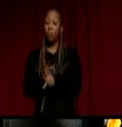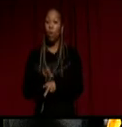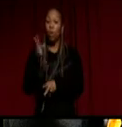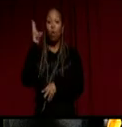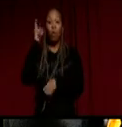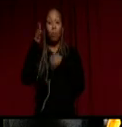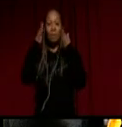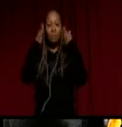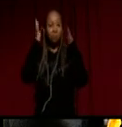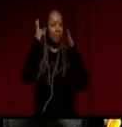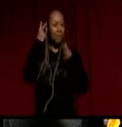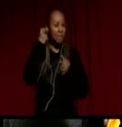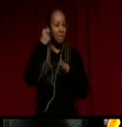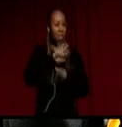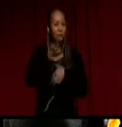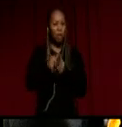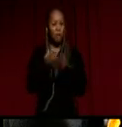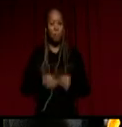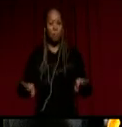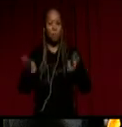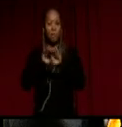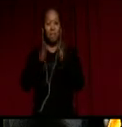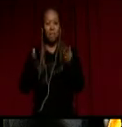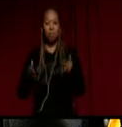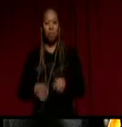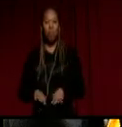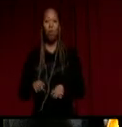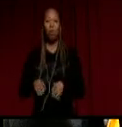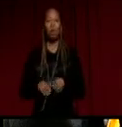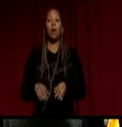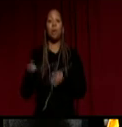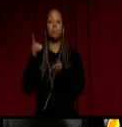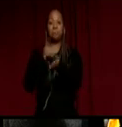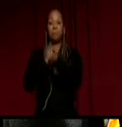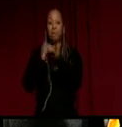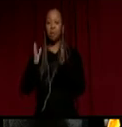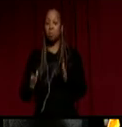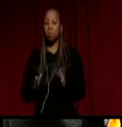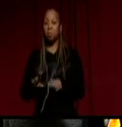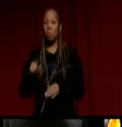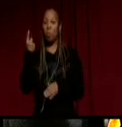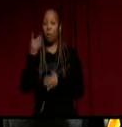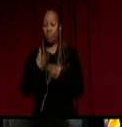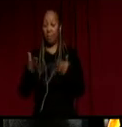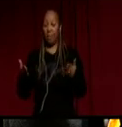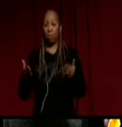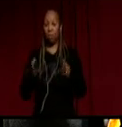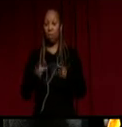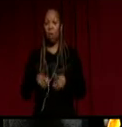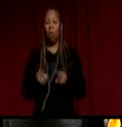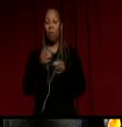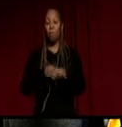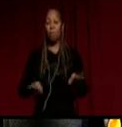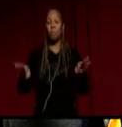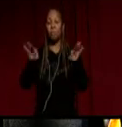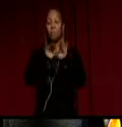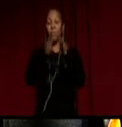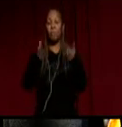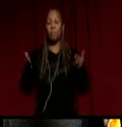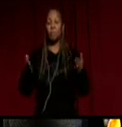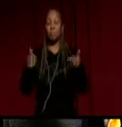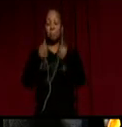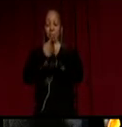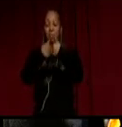The most important things are listening to people who are public health officials. They say one of the major things you need to do is social